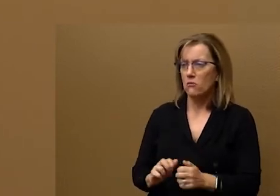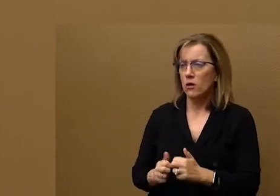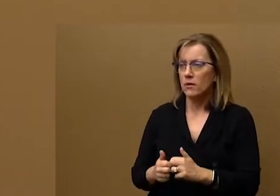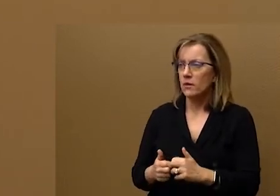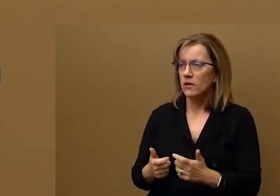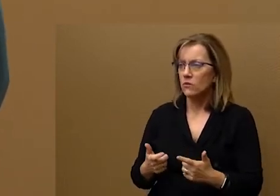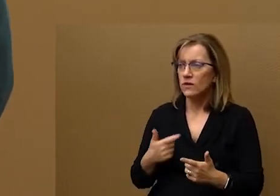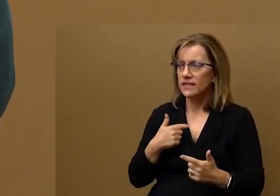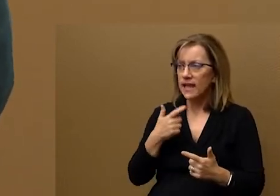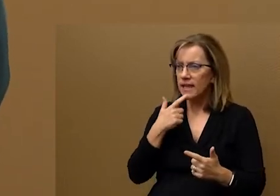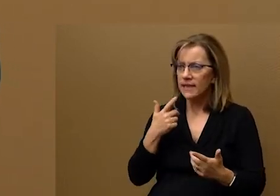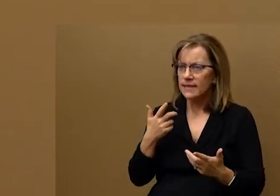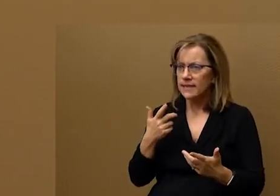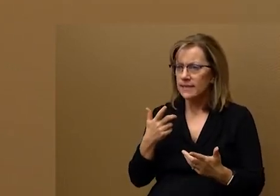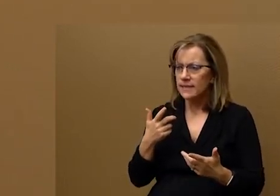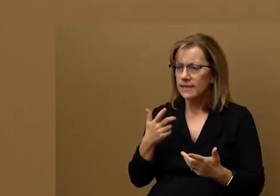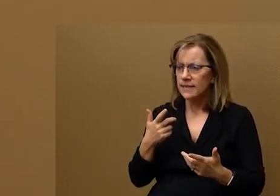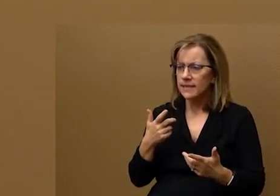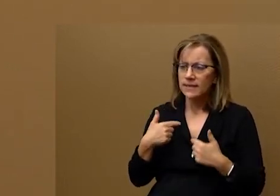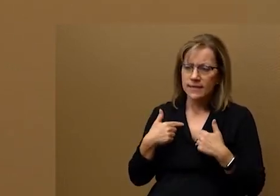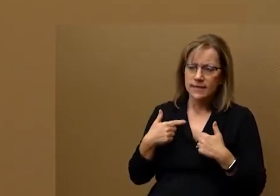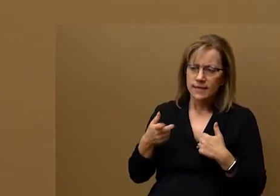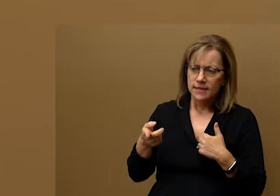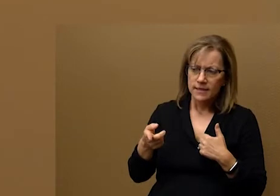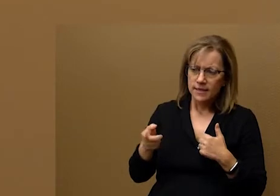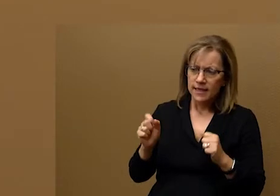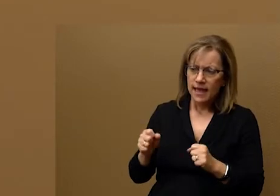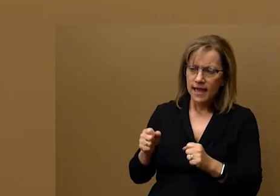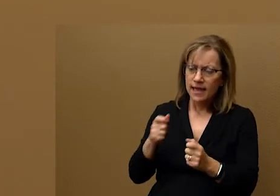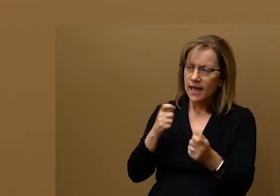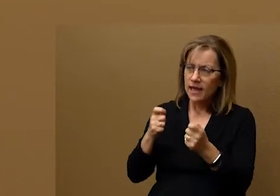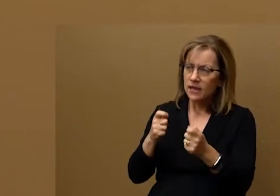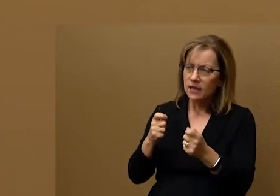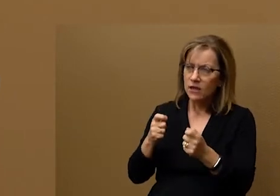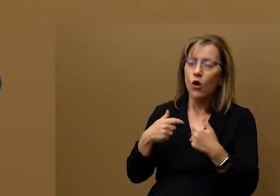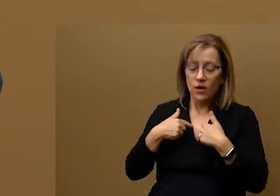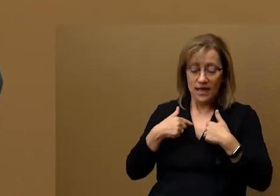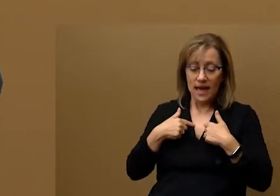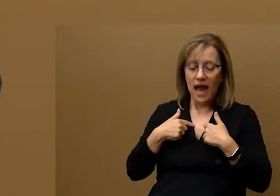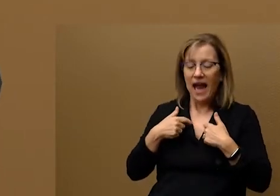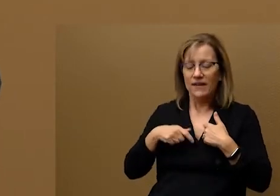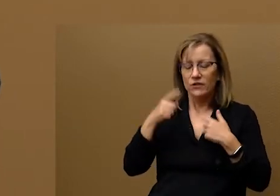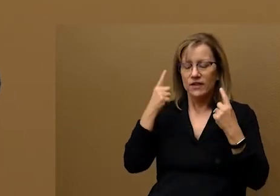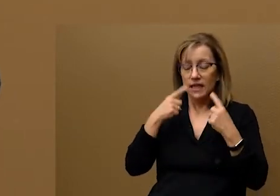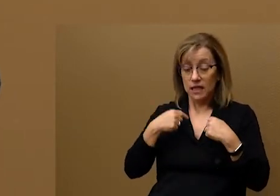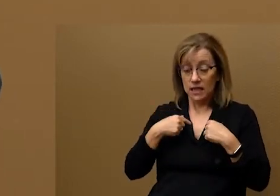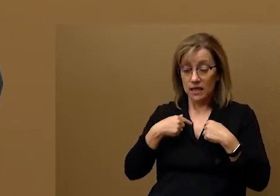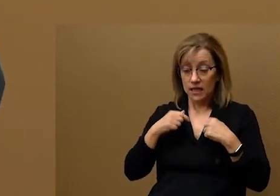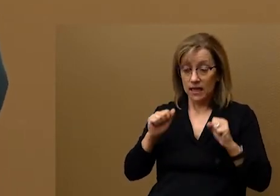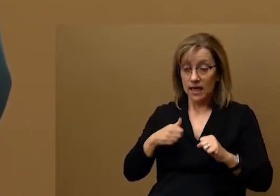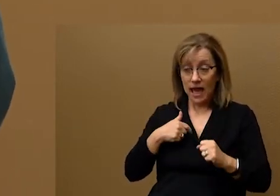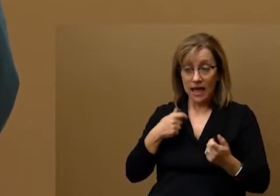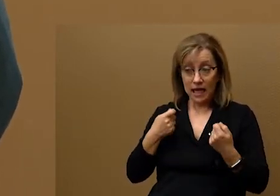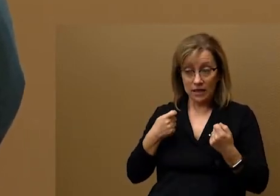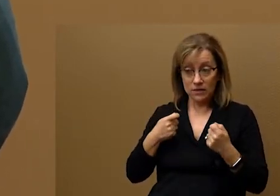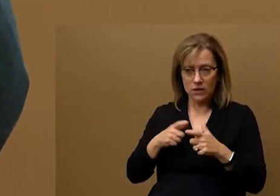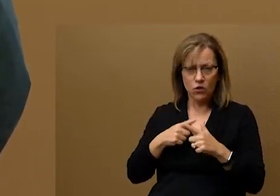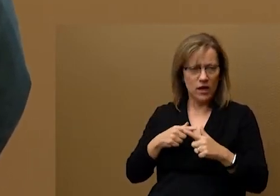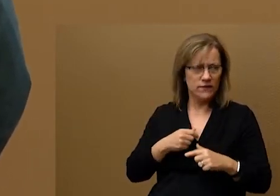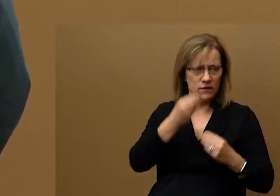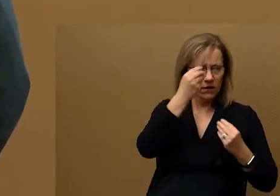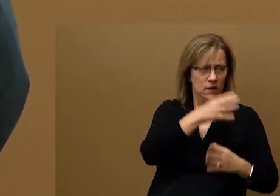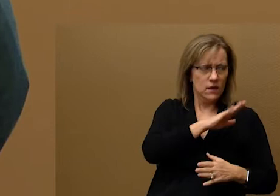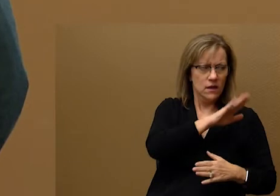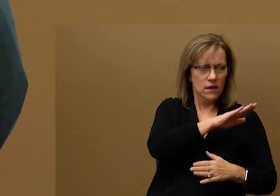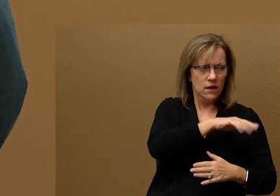problem? So then we say, can you handle it, or do you need to go report it to a staff member